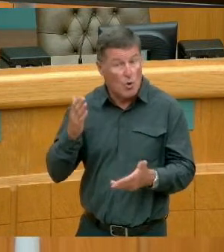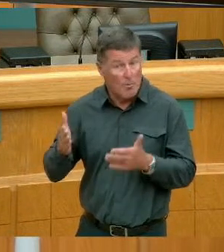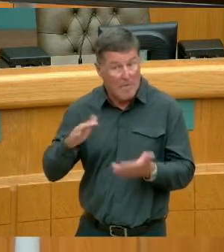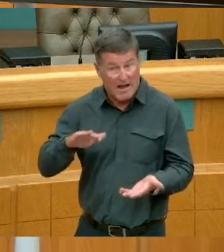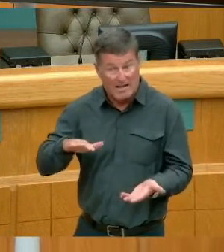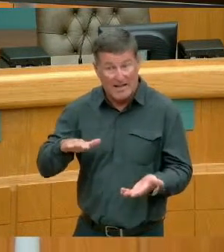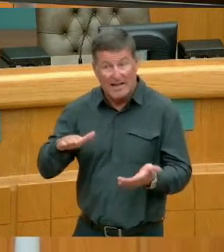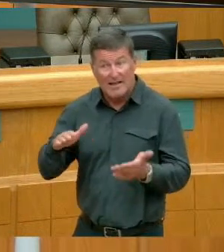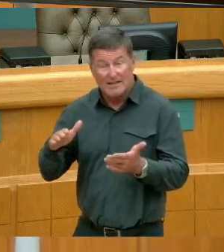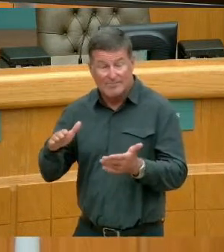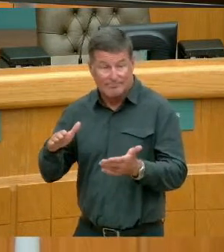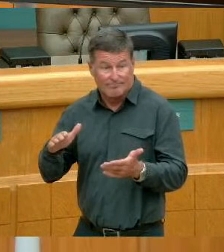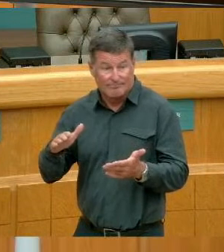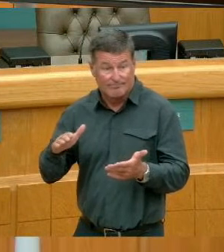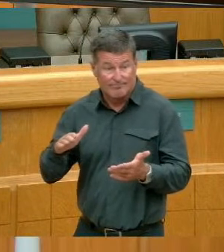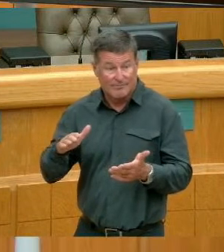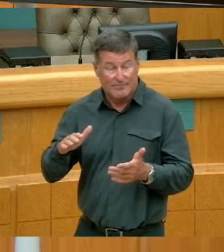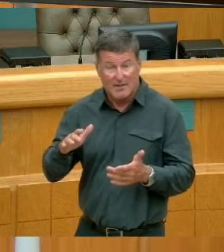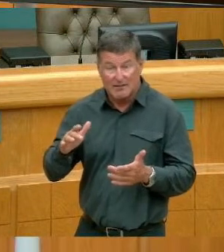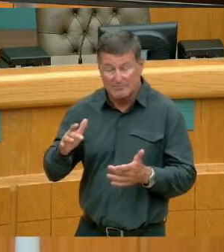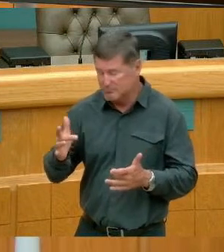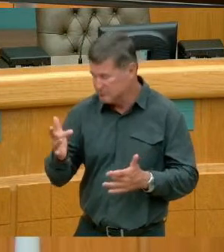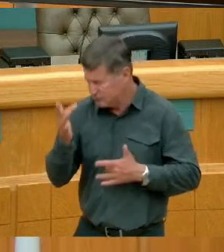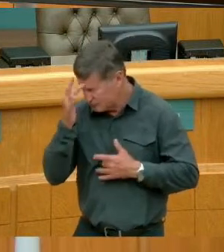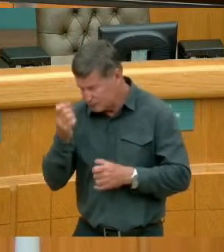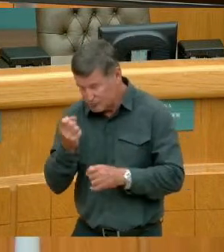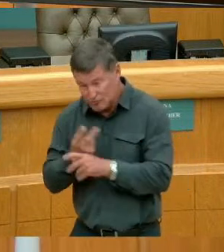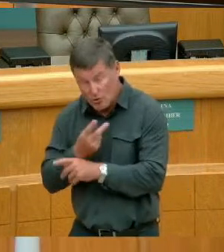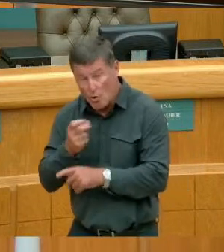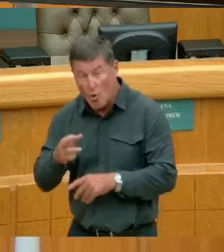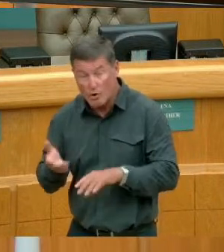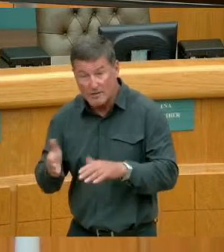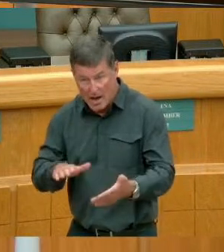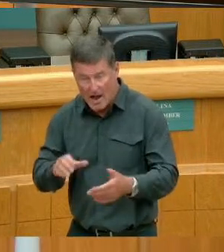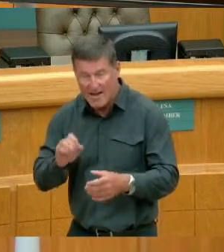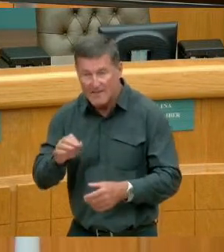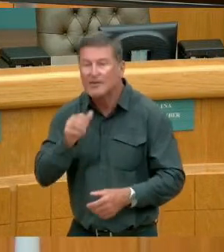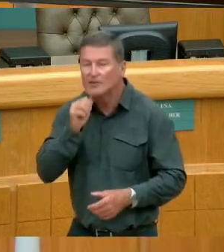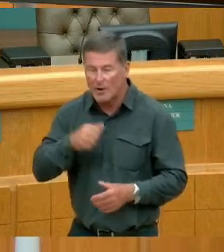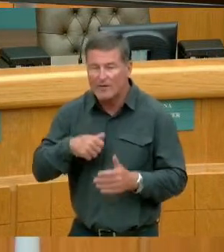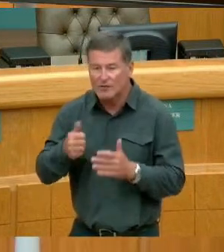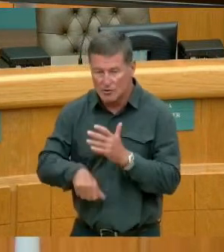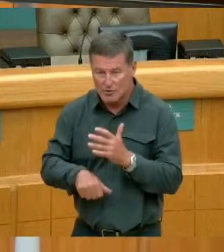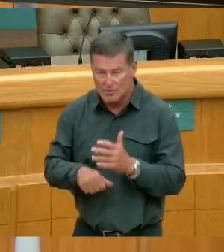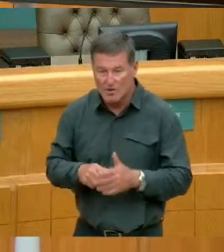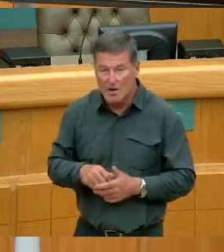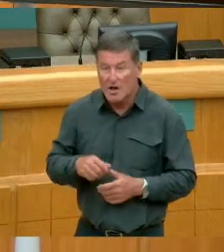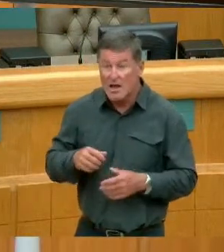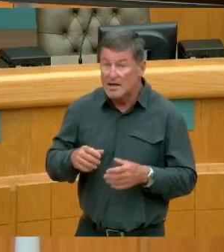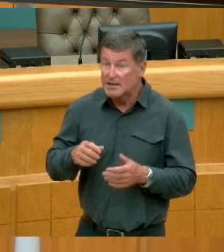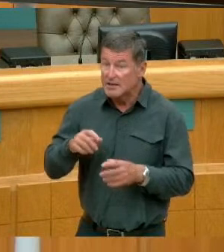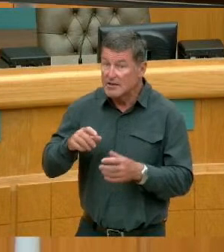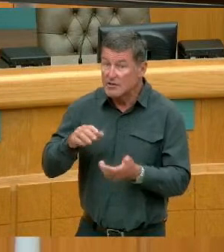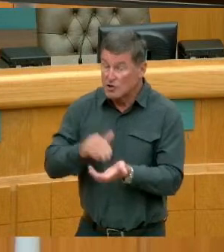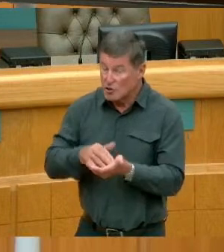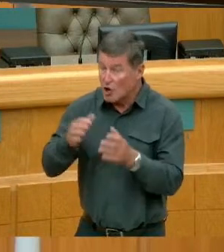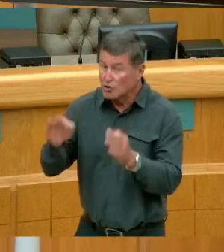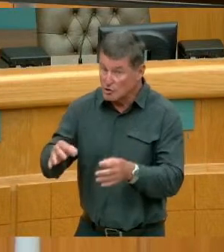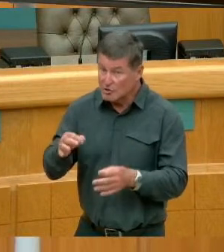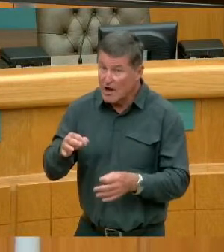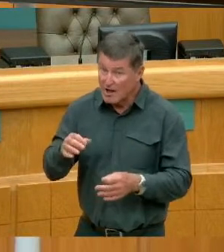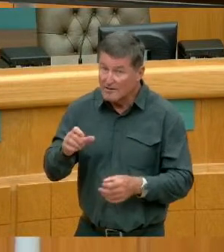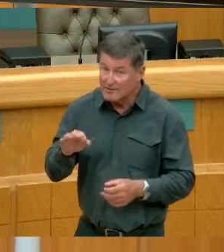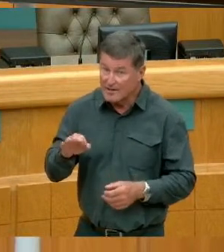risk for serious adverse medical consequences or death as determined by the patient's physician. Now, we've been here